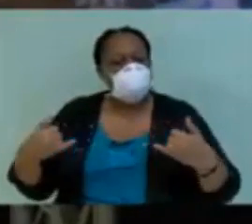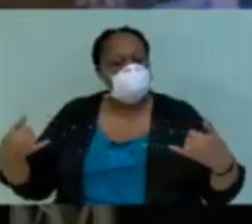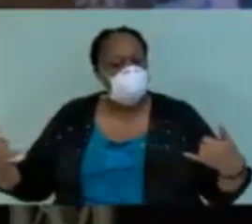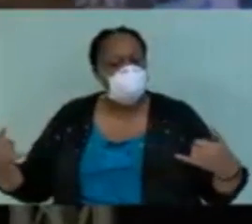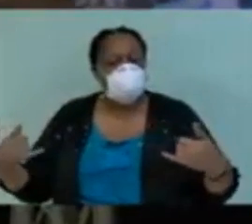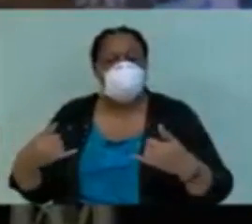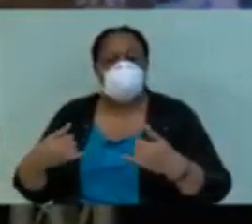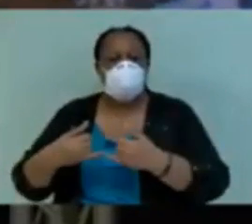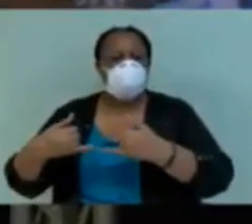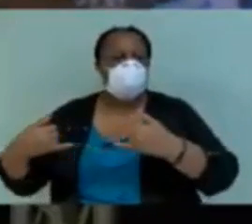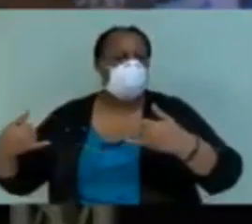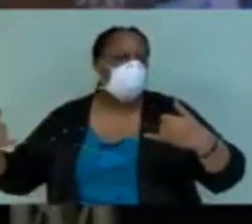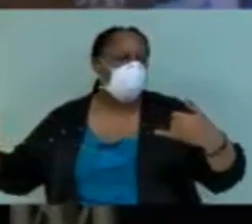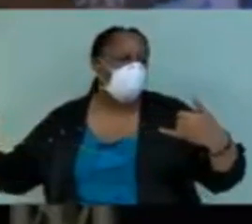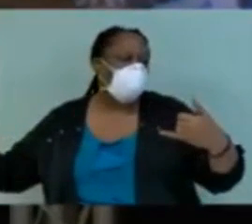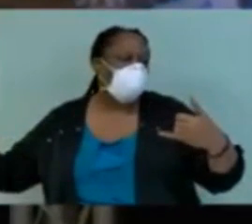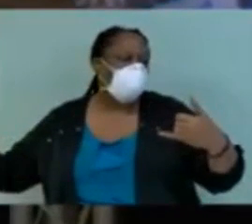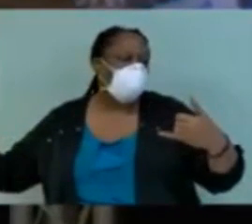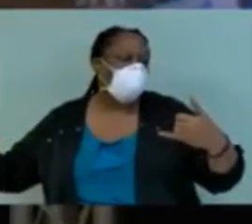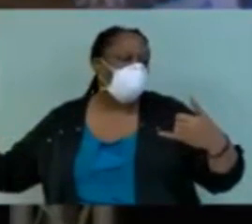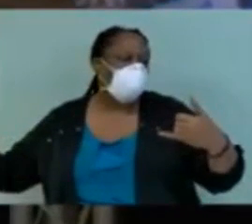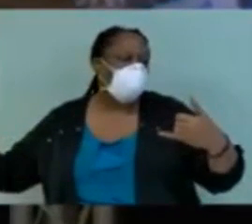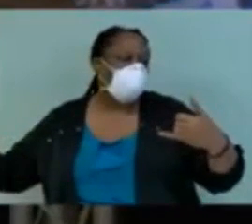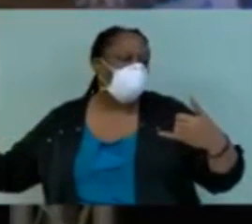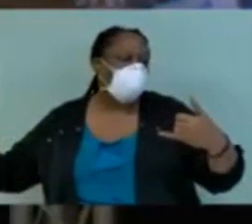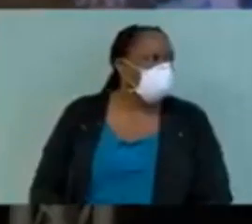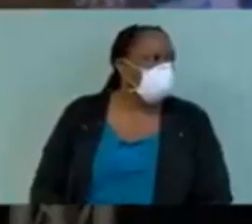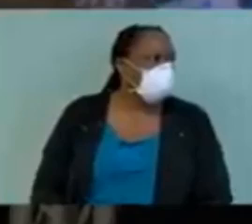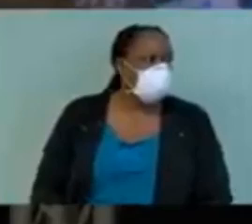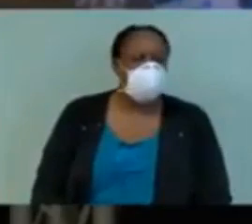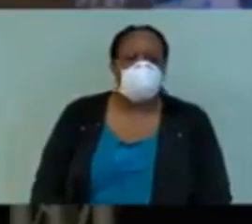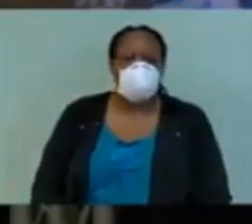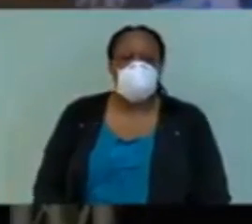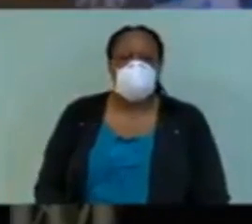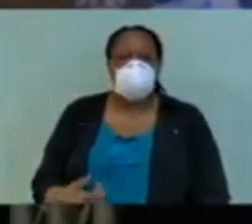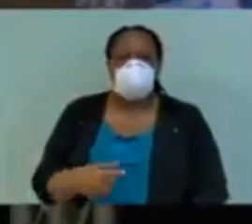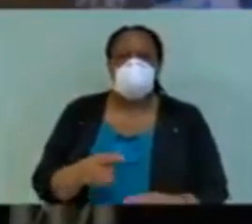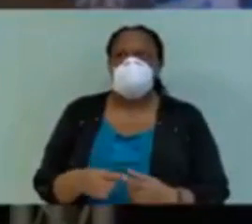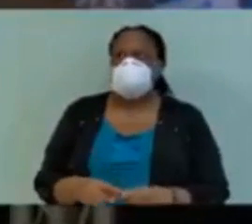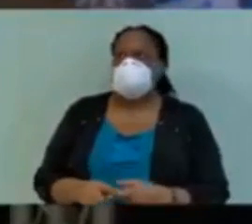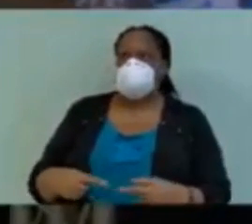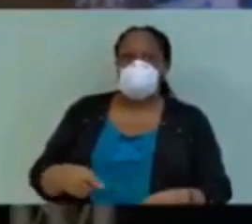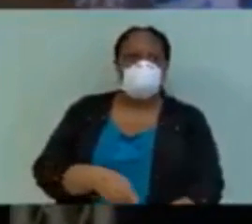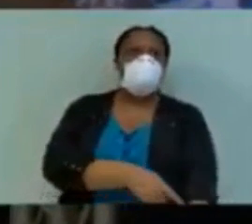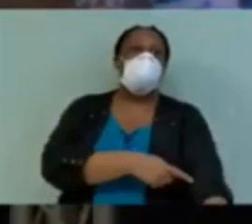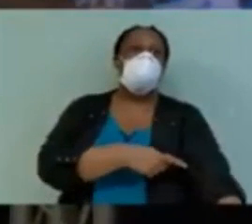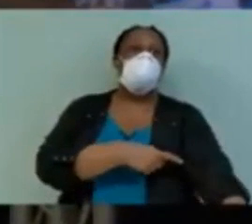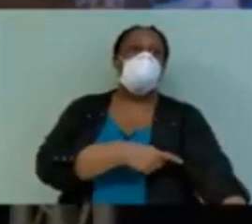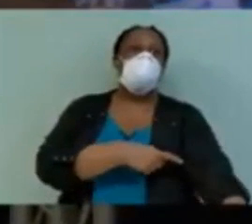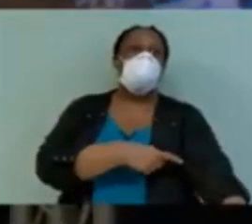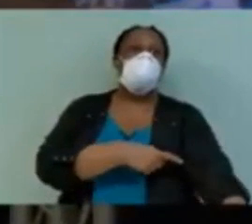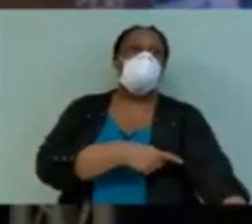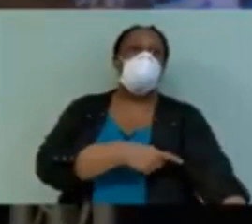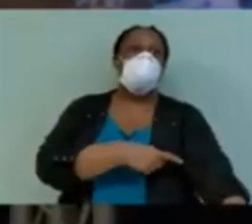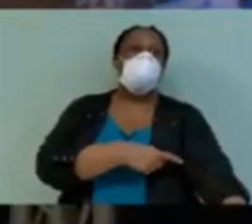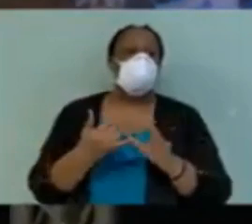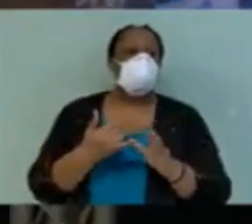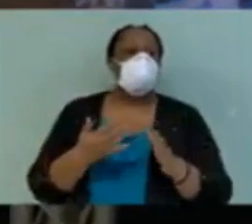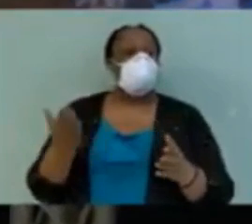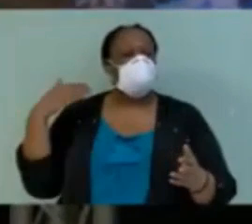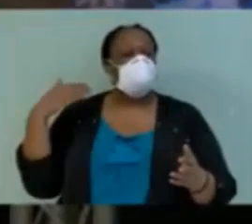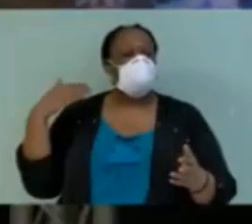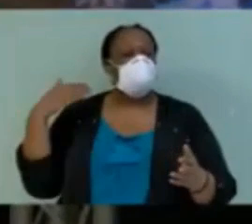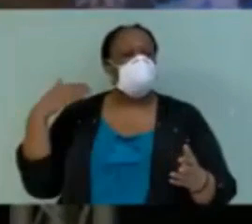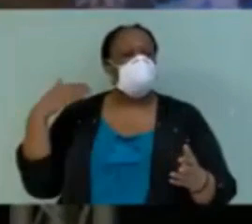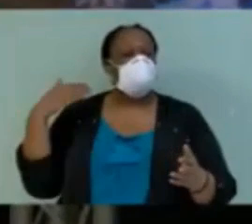was at its peak, when and more so at the long lines. The social